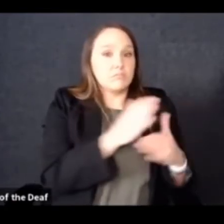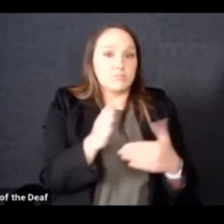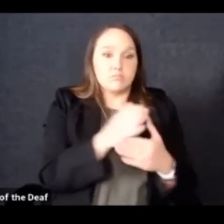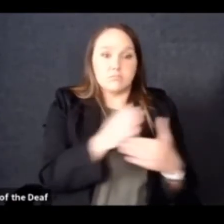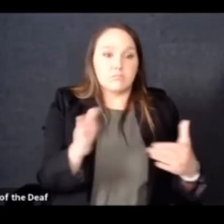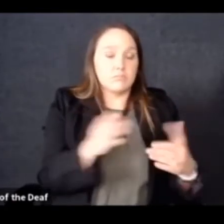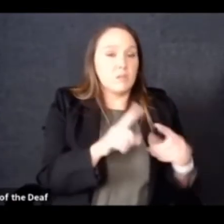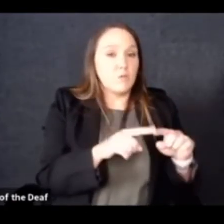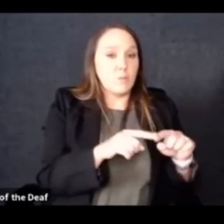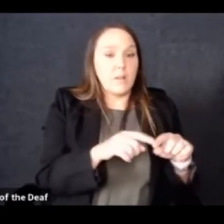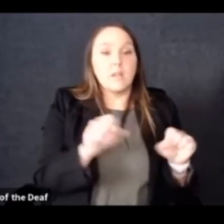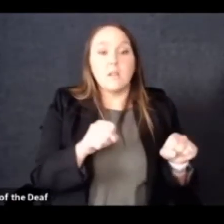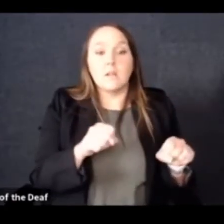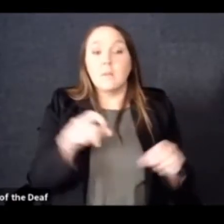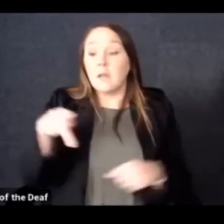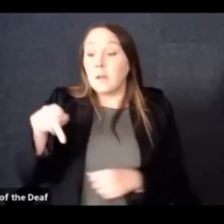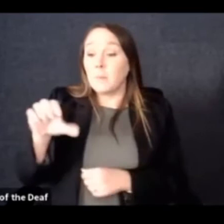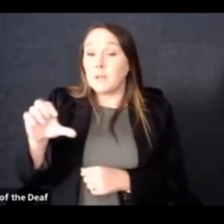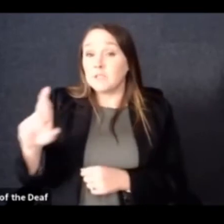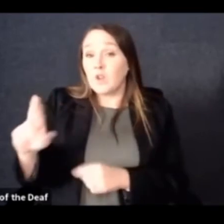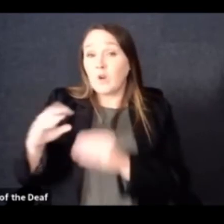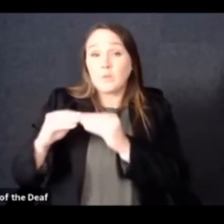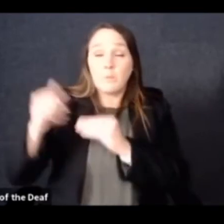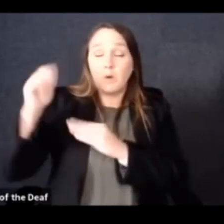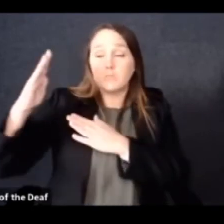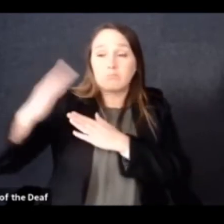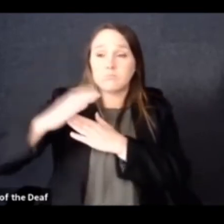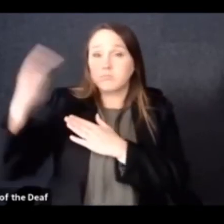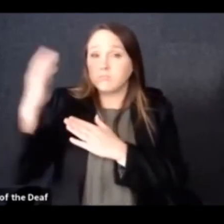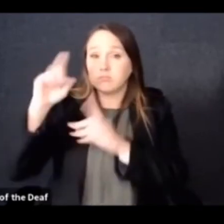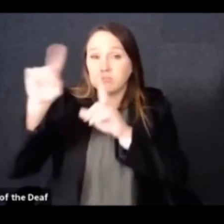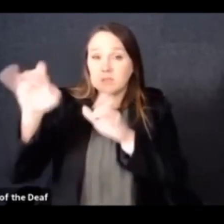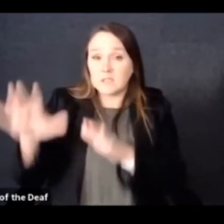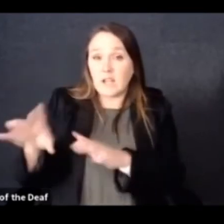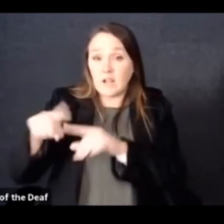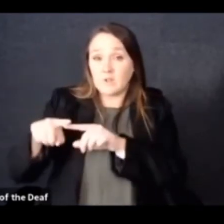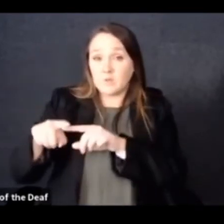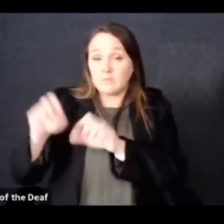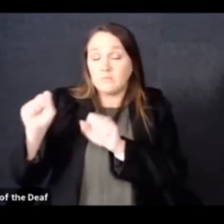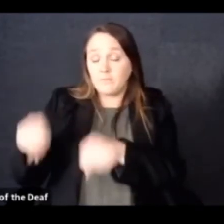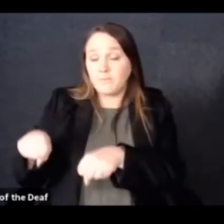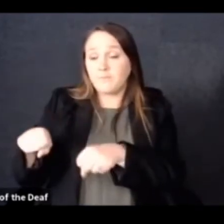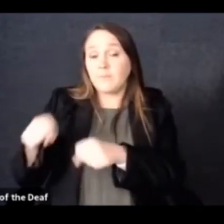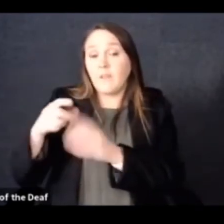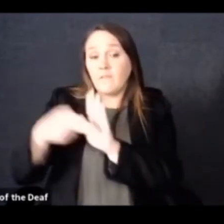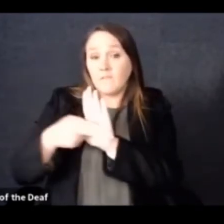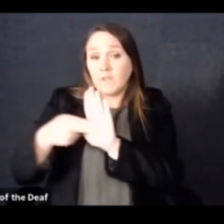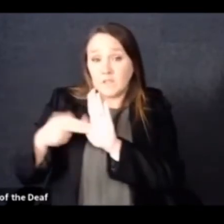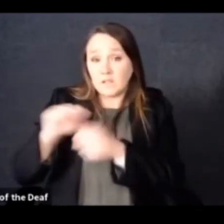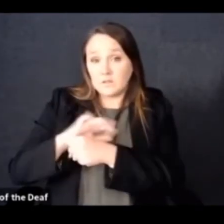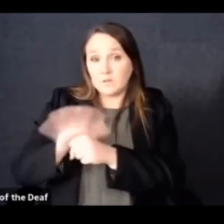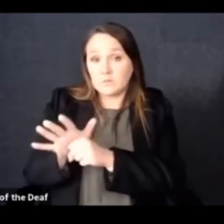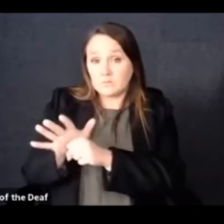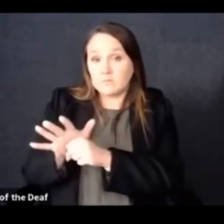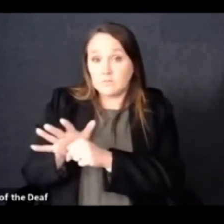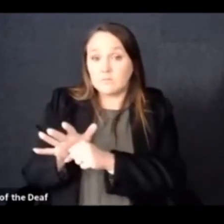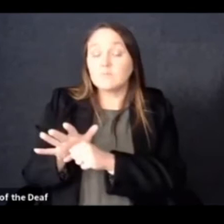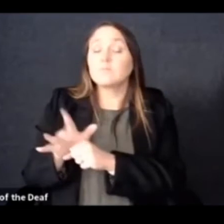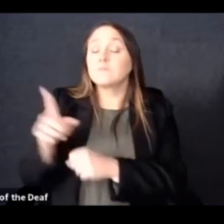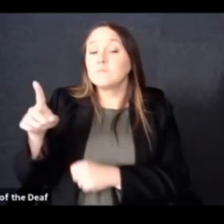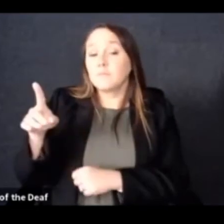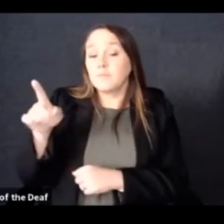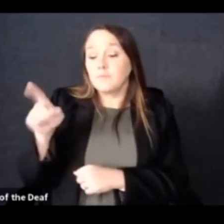The PCR test is the most reliable test we have for diagnosing COVID-19.